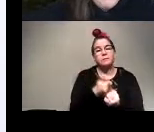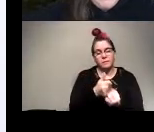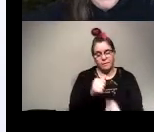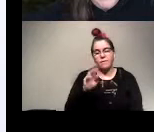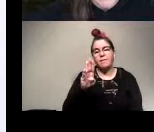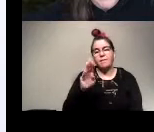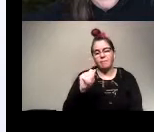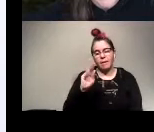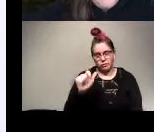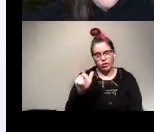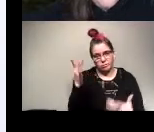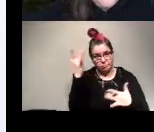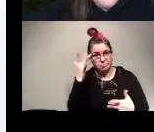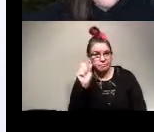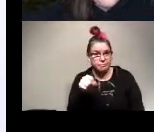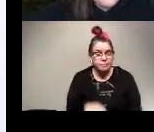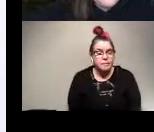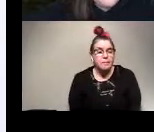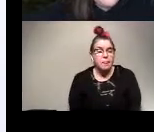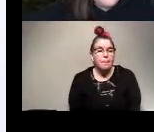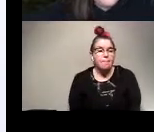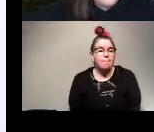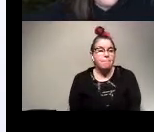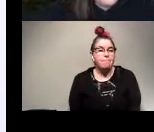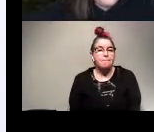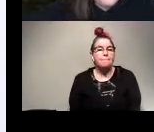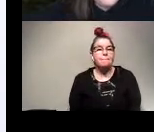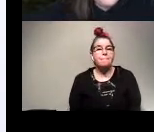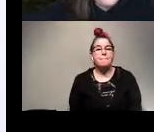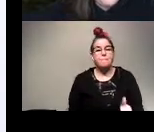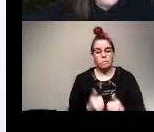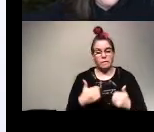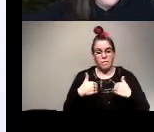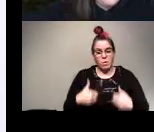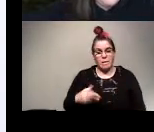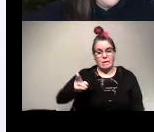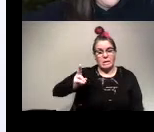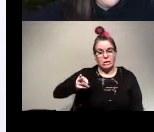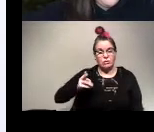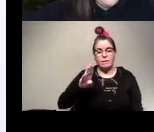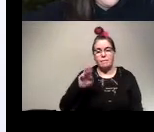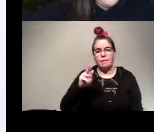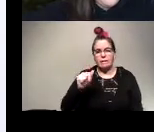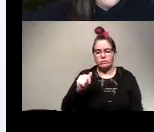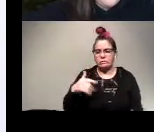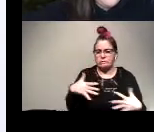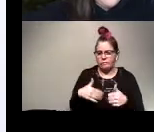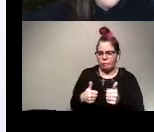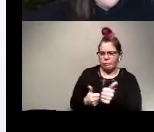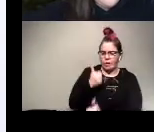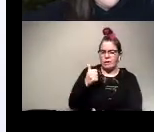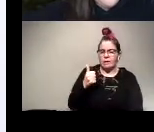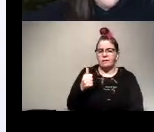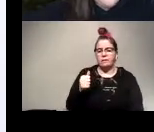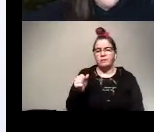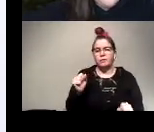pathogen. And for most of human history, bacteria were so threatening, you could